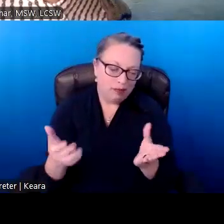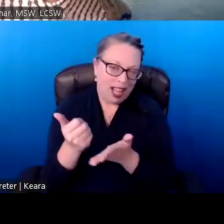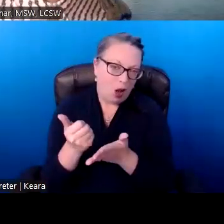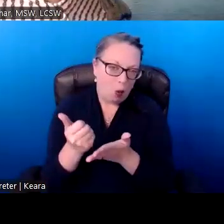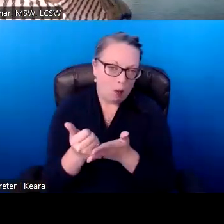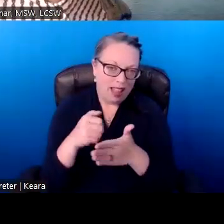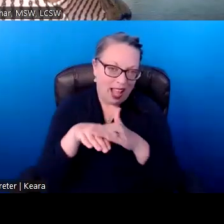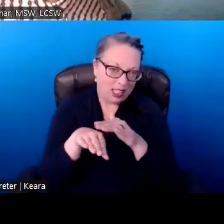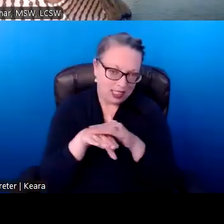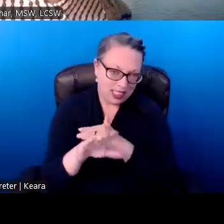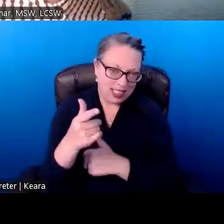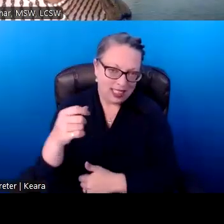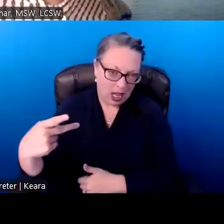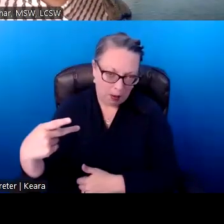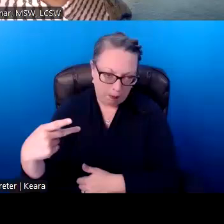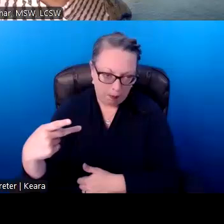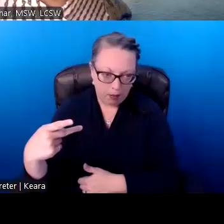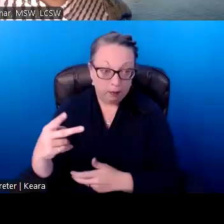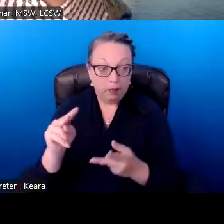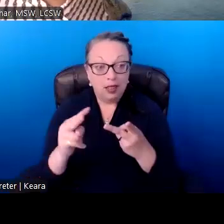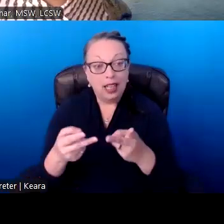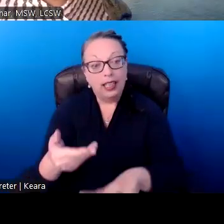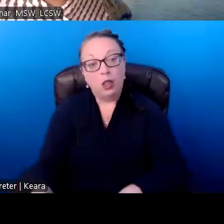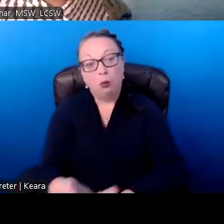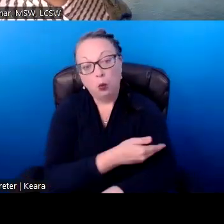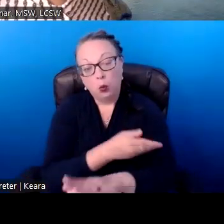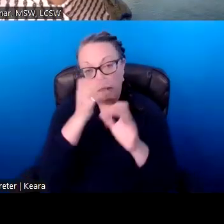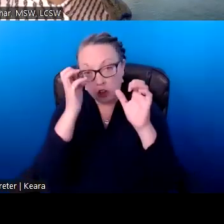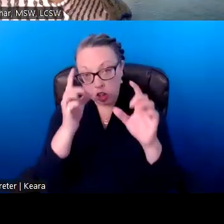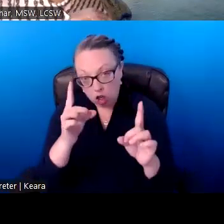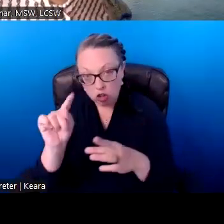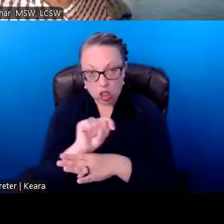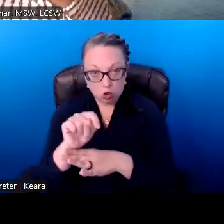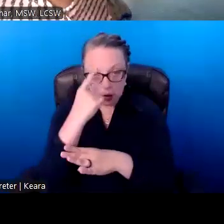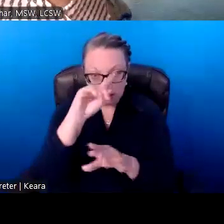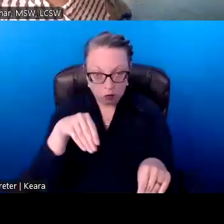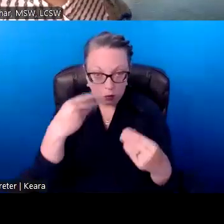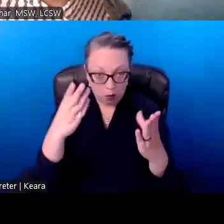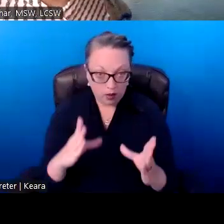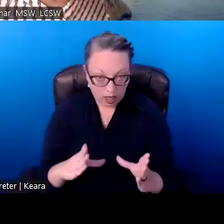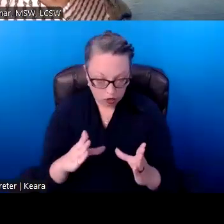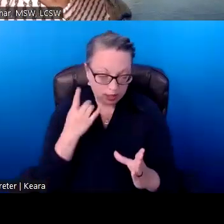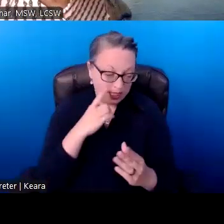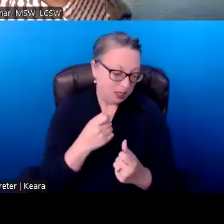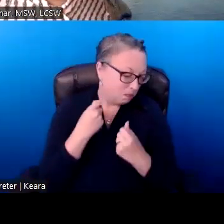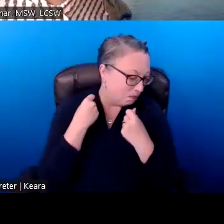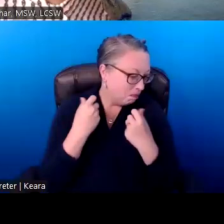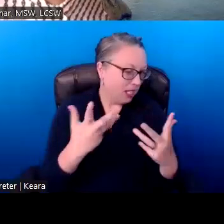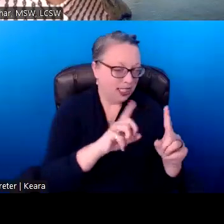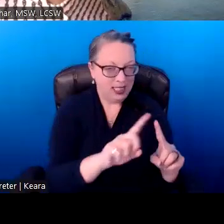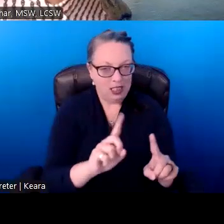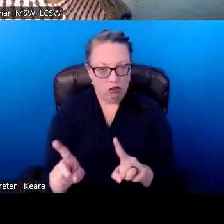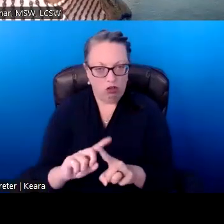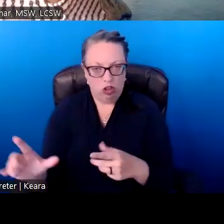Second, improved education and training for providers in multiple sectors on